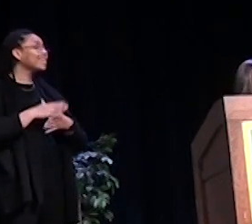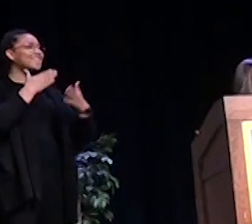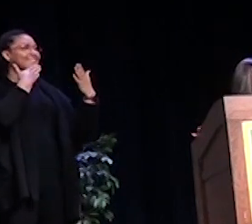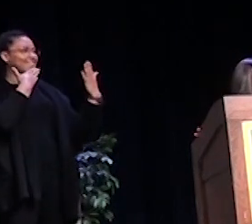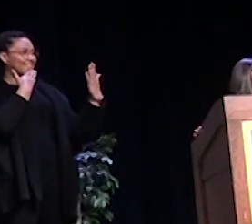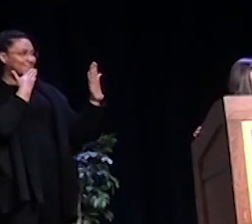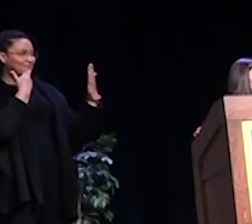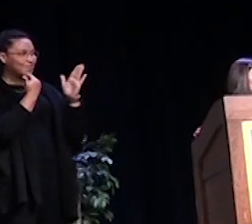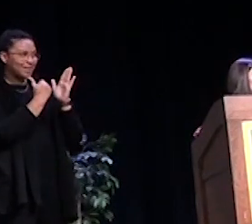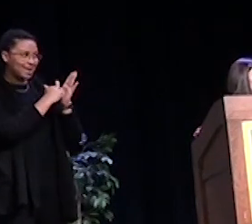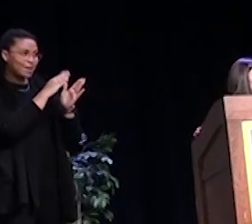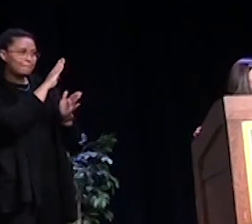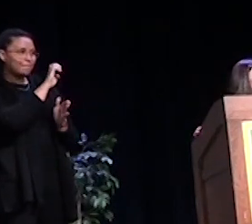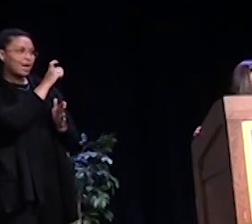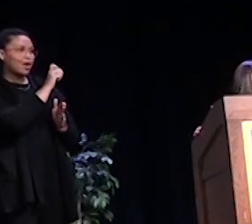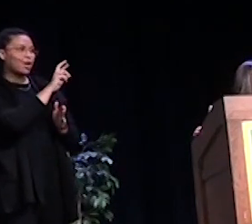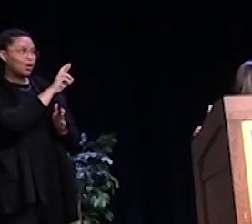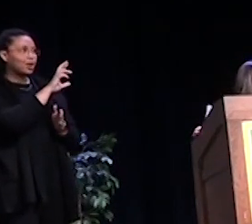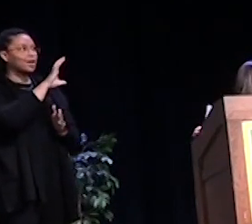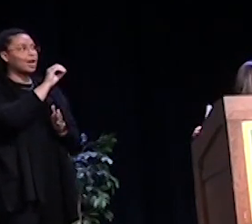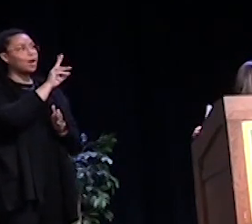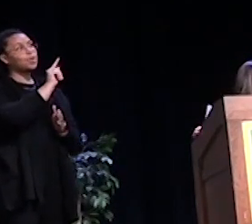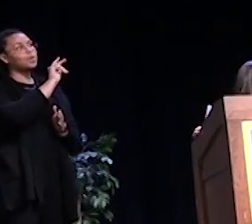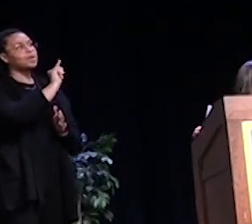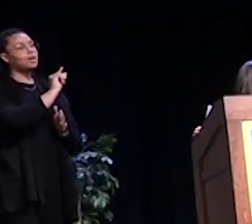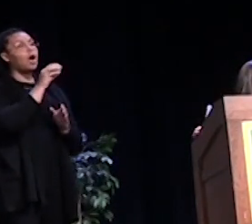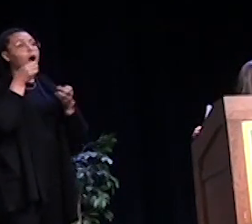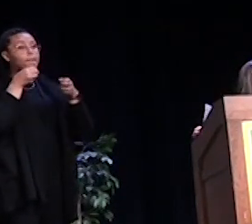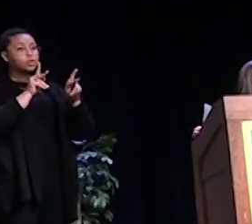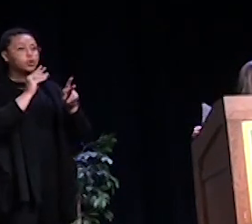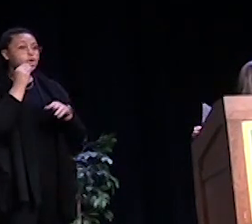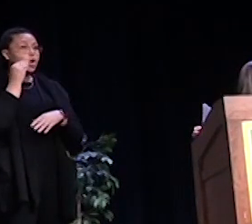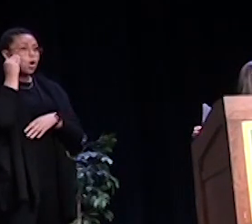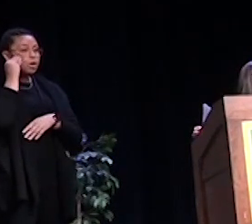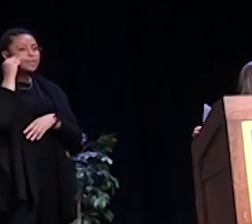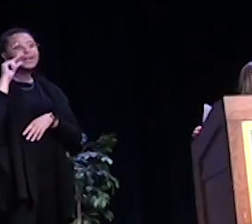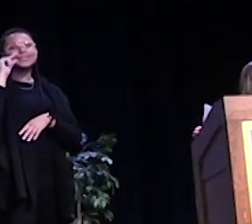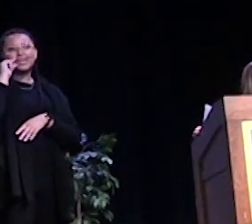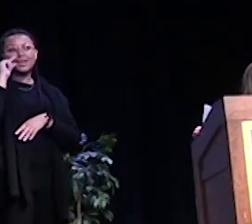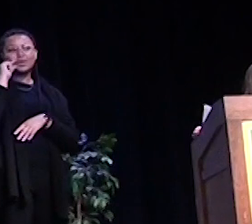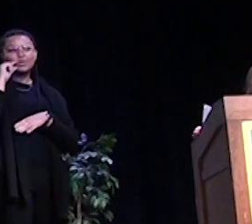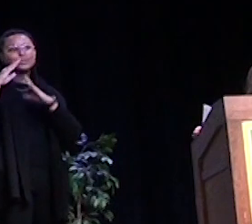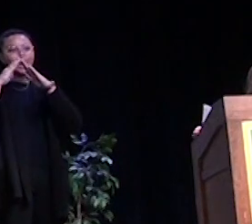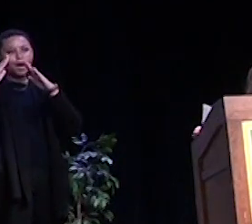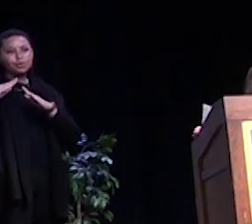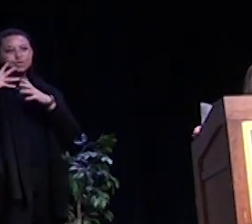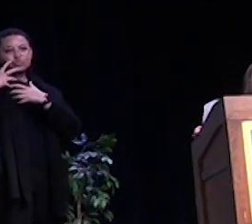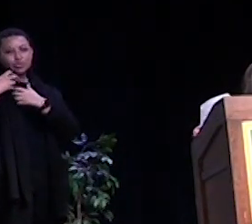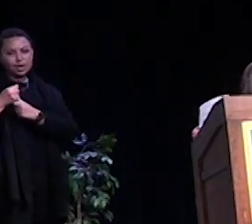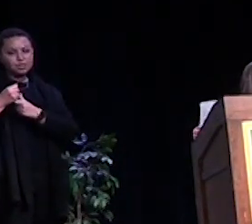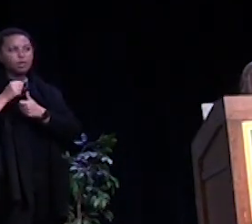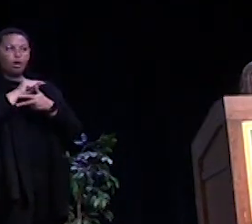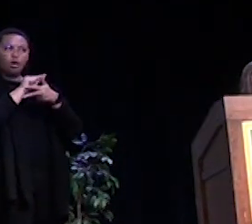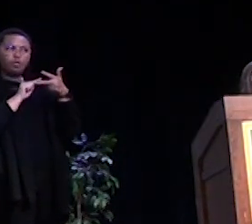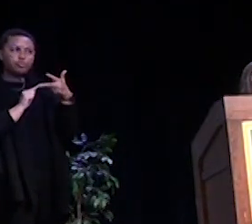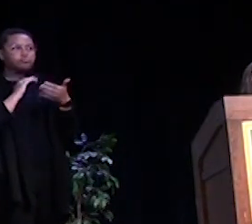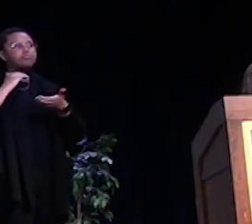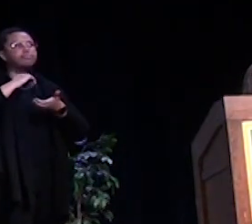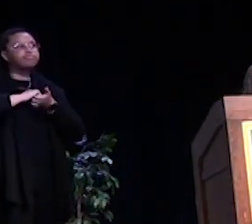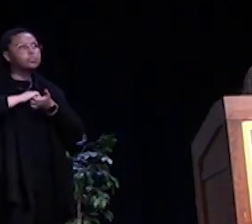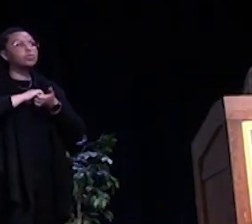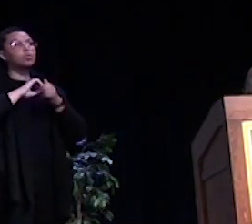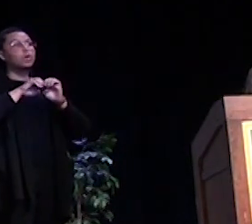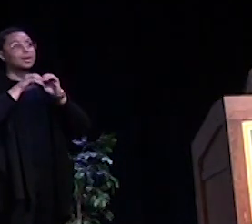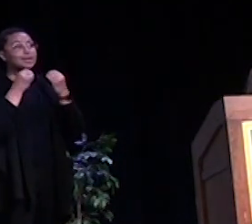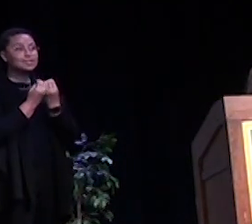So thank you again, Bexar County, Opportunity Home San Antonio, and San Antonio Housing Trust. Again, all the partners and organizations that are